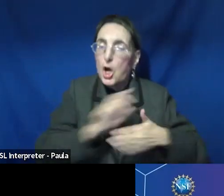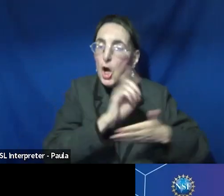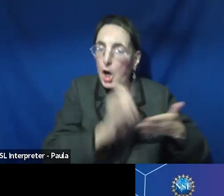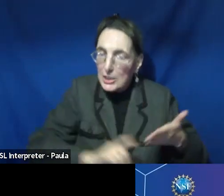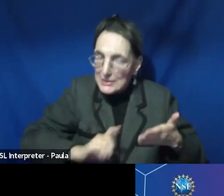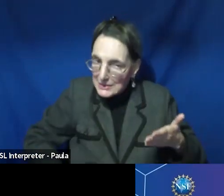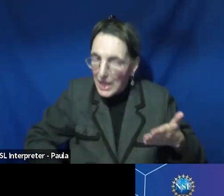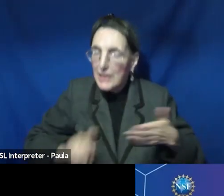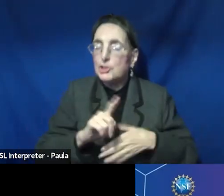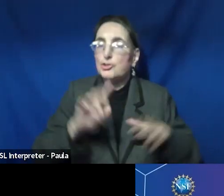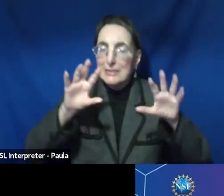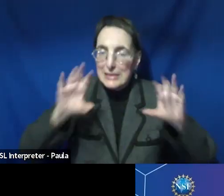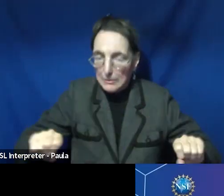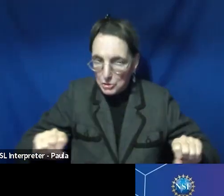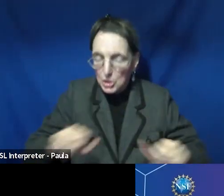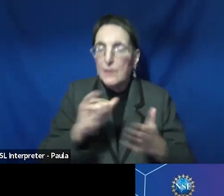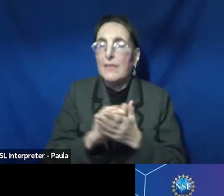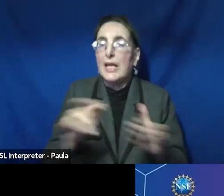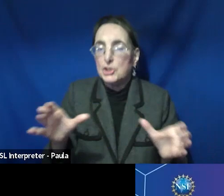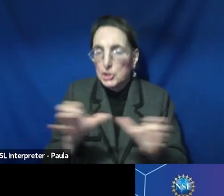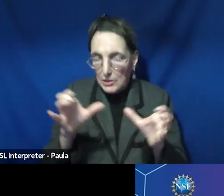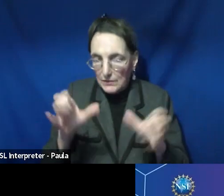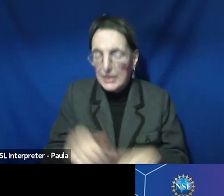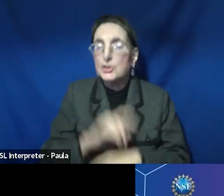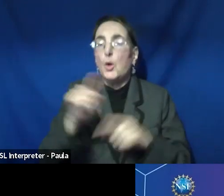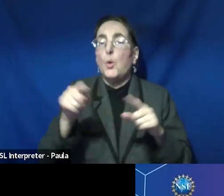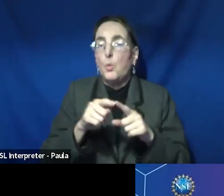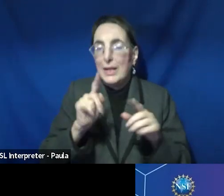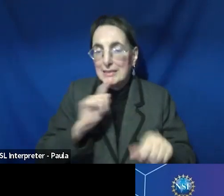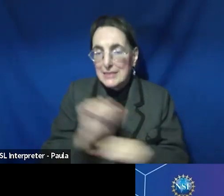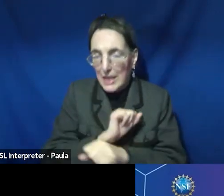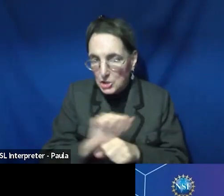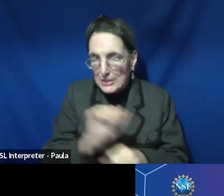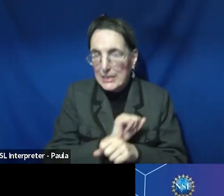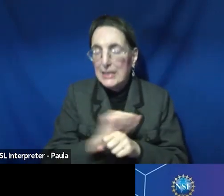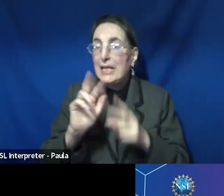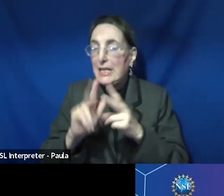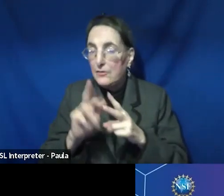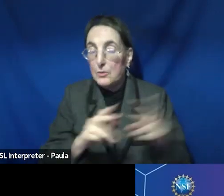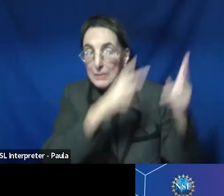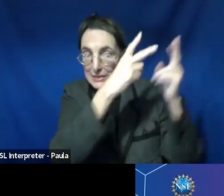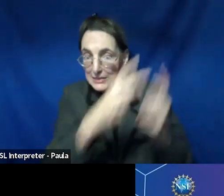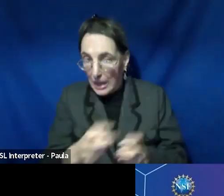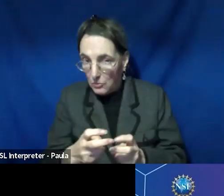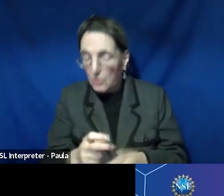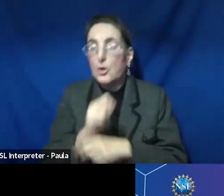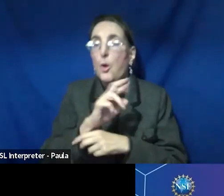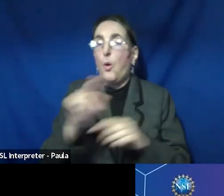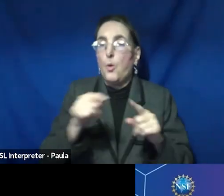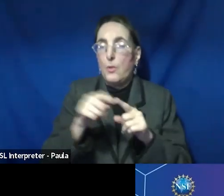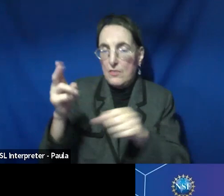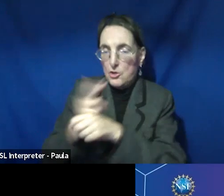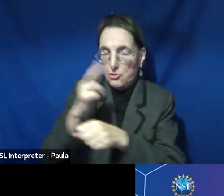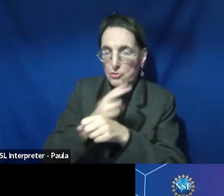to capture that certification when it's actually either being downloaded or when they're using